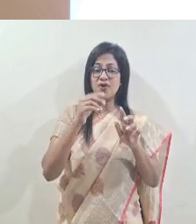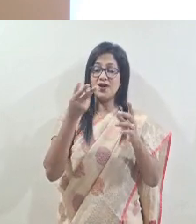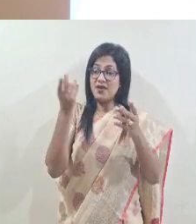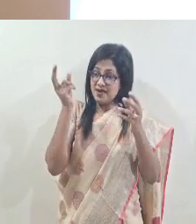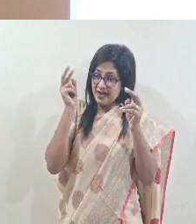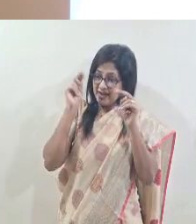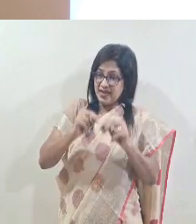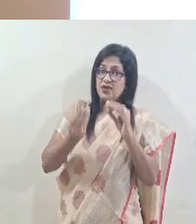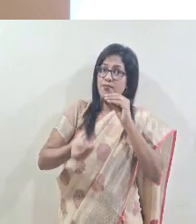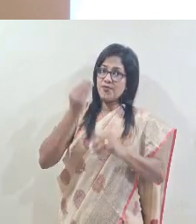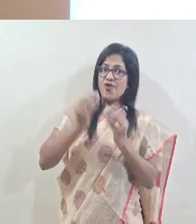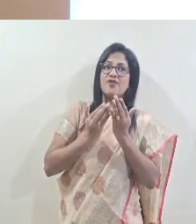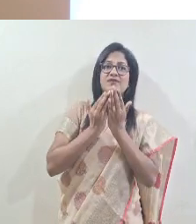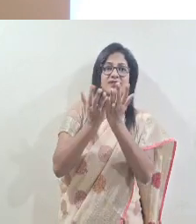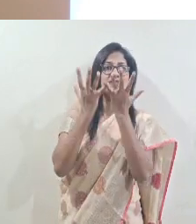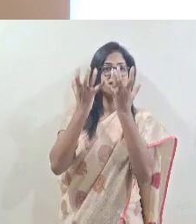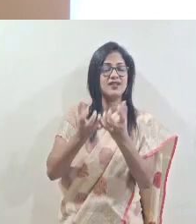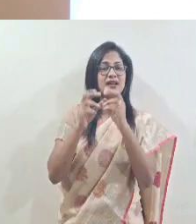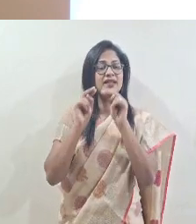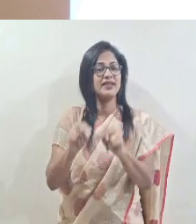dry port in an area.